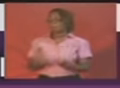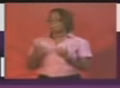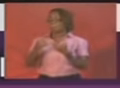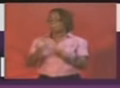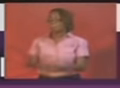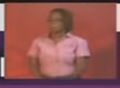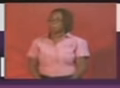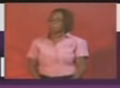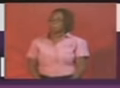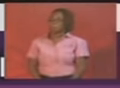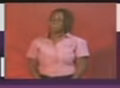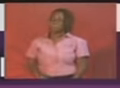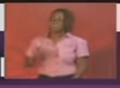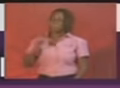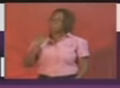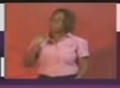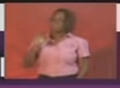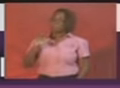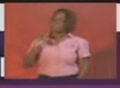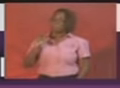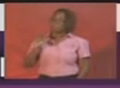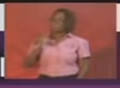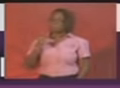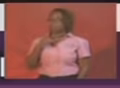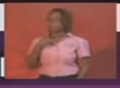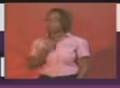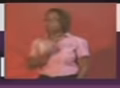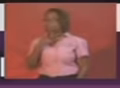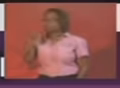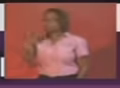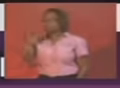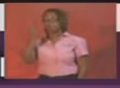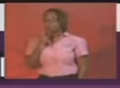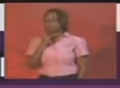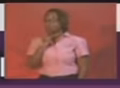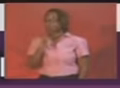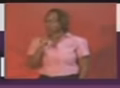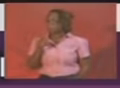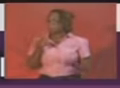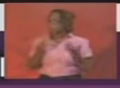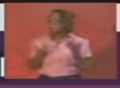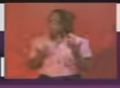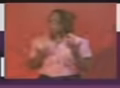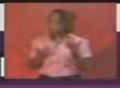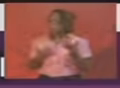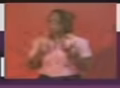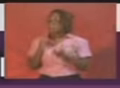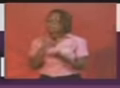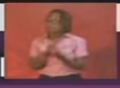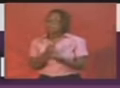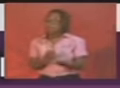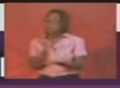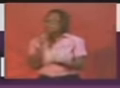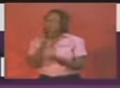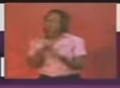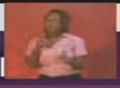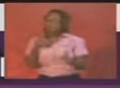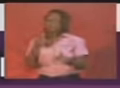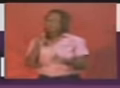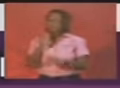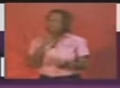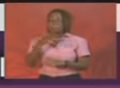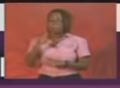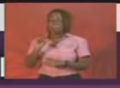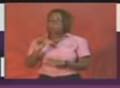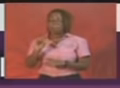from the World Health Organization quickly for general benefit. Can we just clarify again how that works from the WHO?